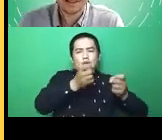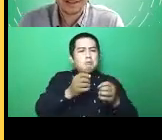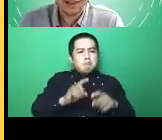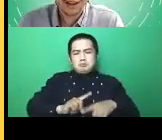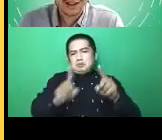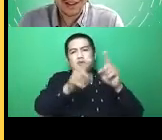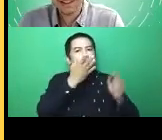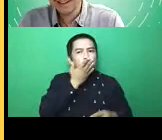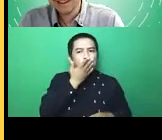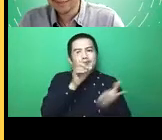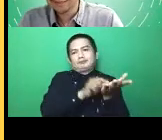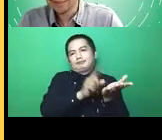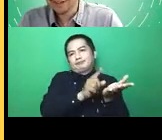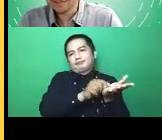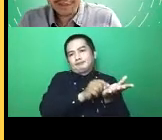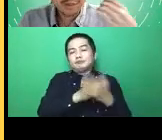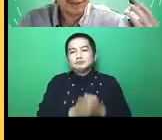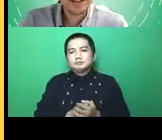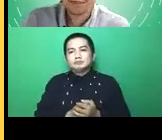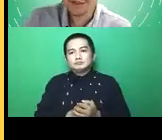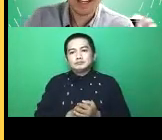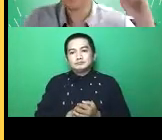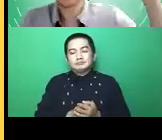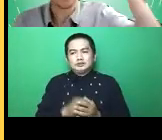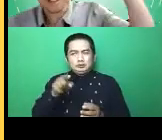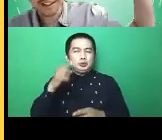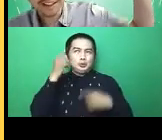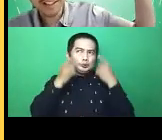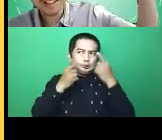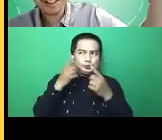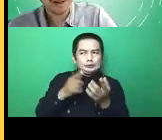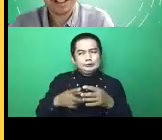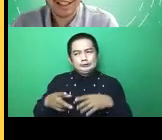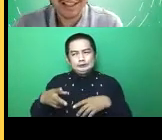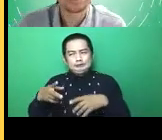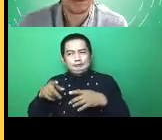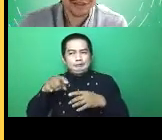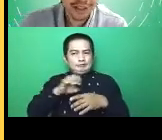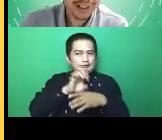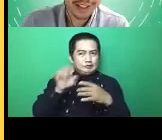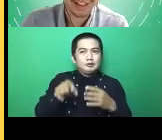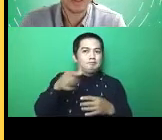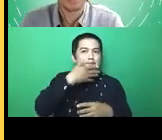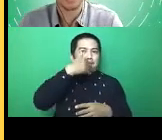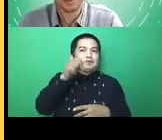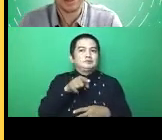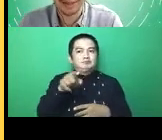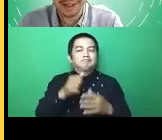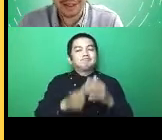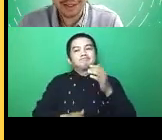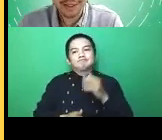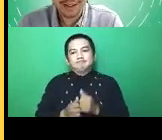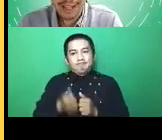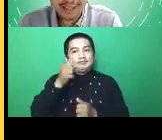this. And if ever you were wondering what's like cutting edge technology, Polyjet is one of the cutting edge technologies in 3D